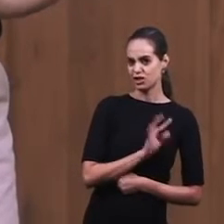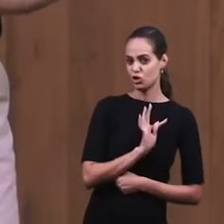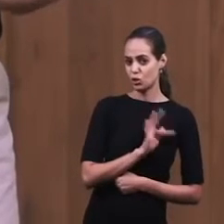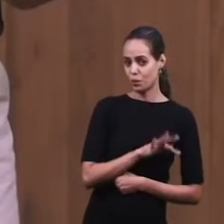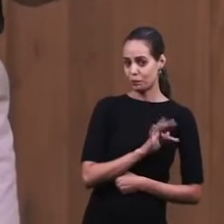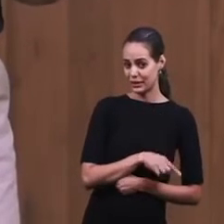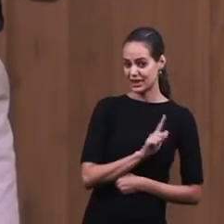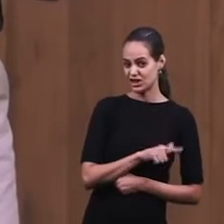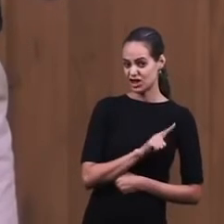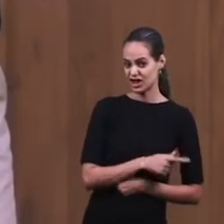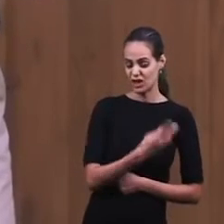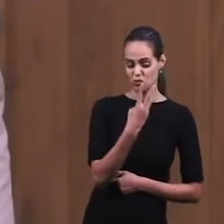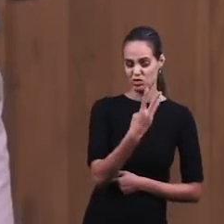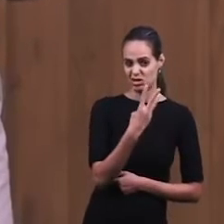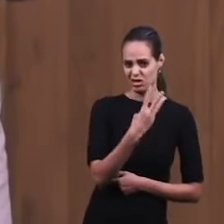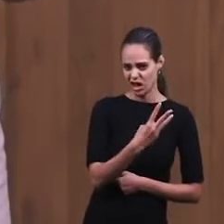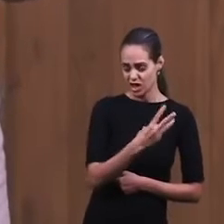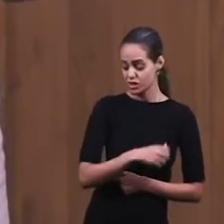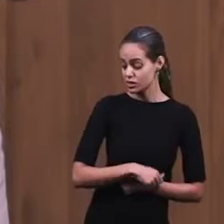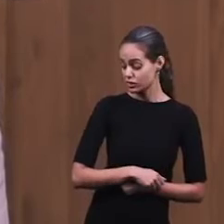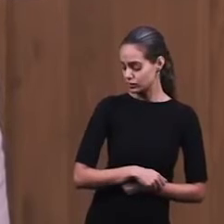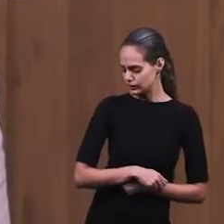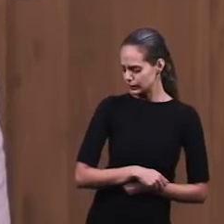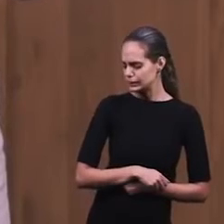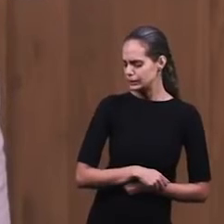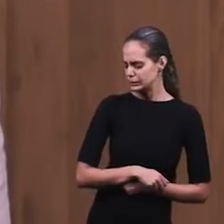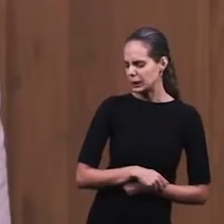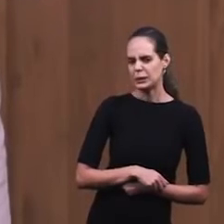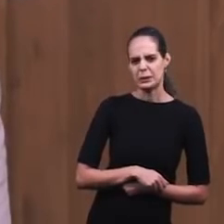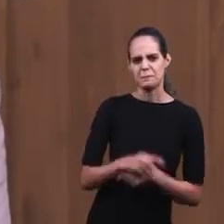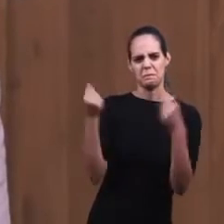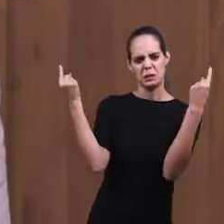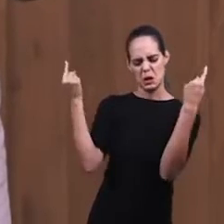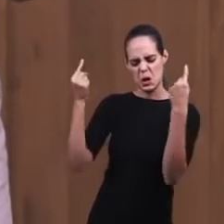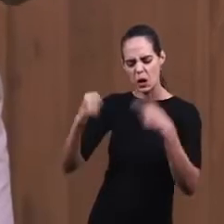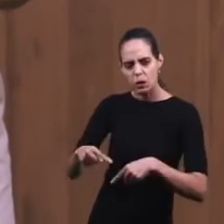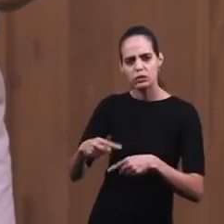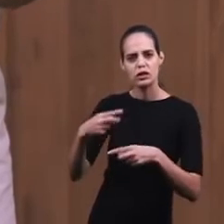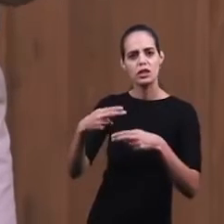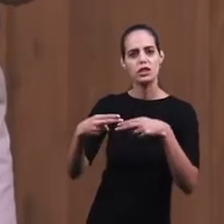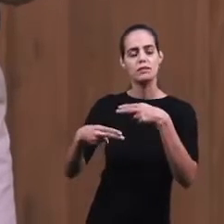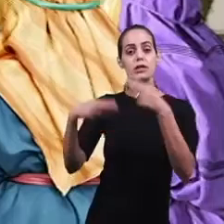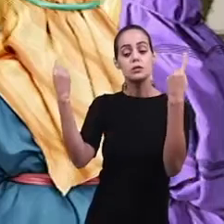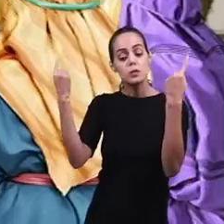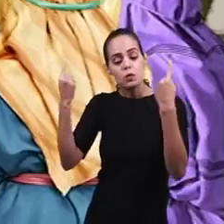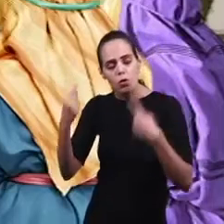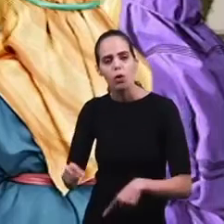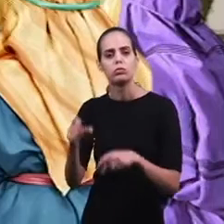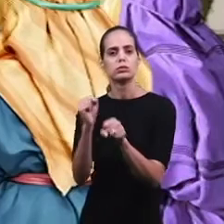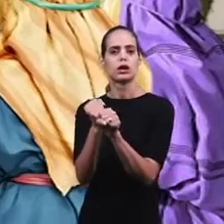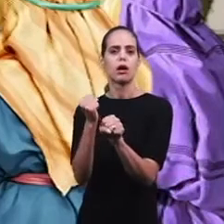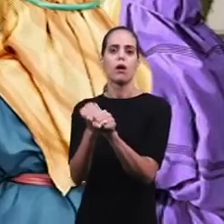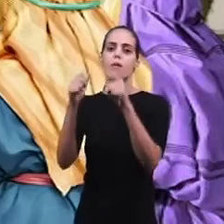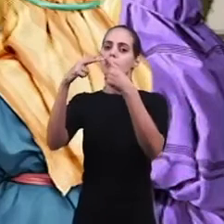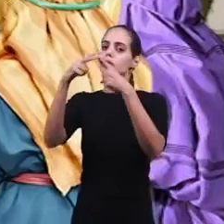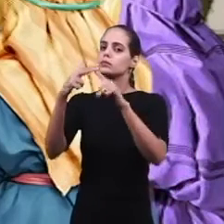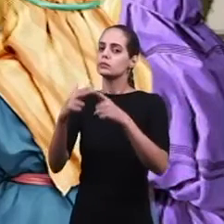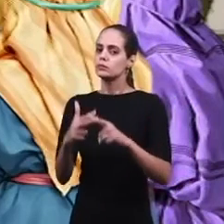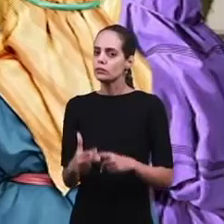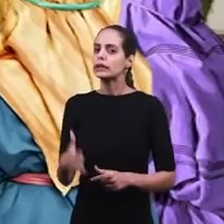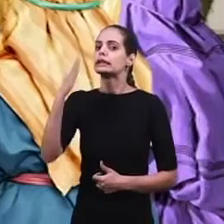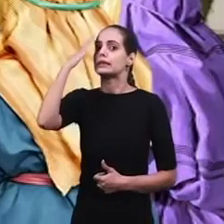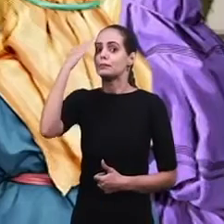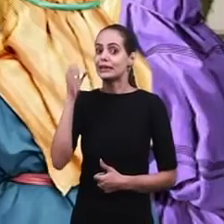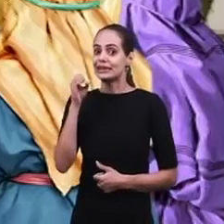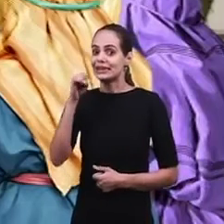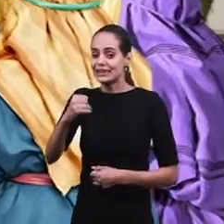led a certain people to go against the construction because they knew that if the walls and the doors